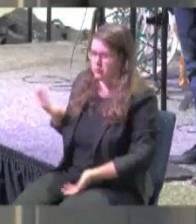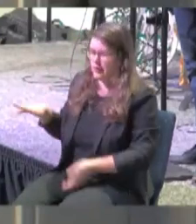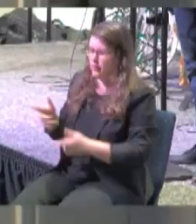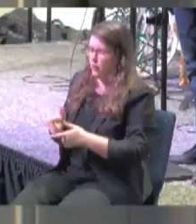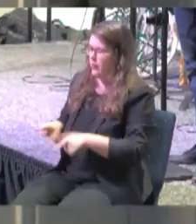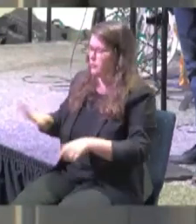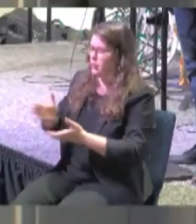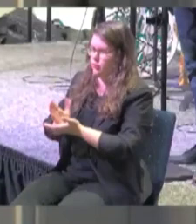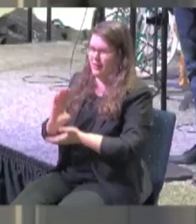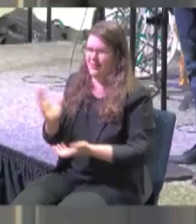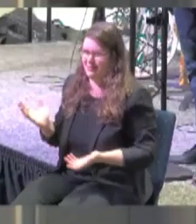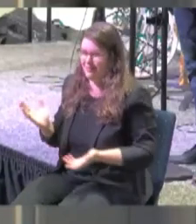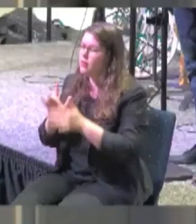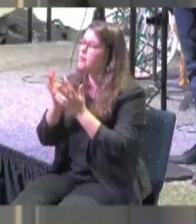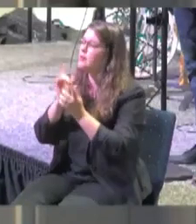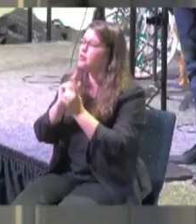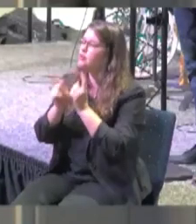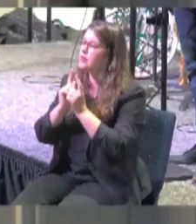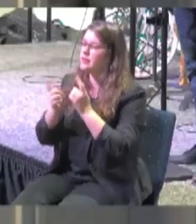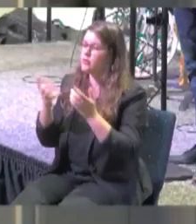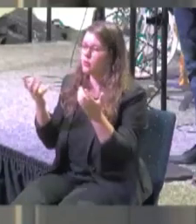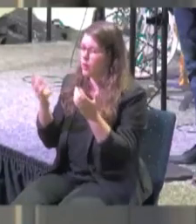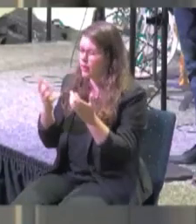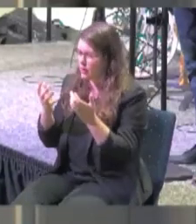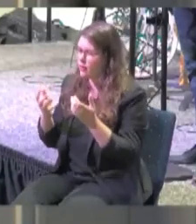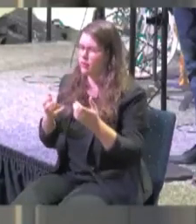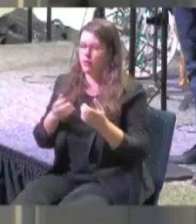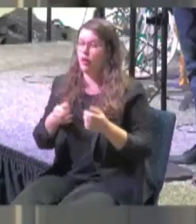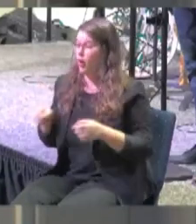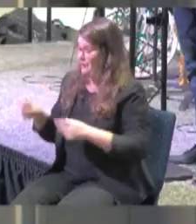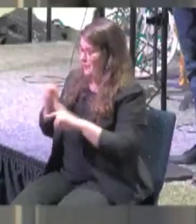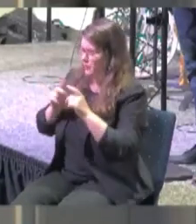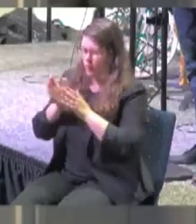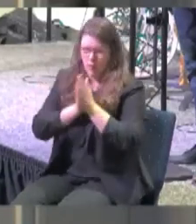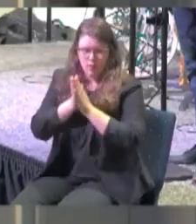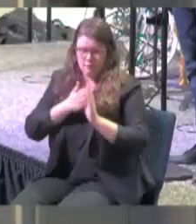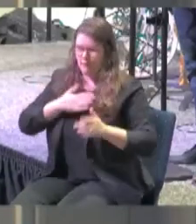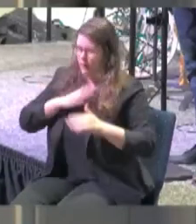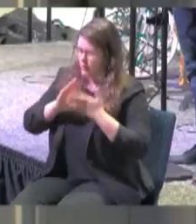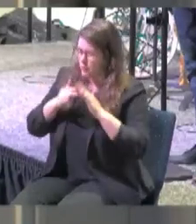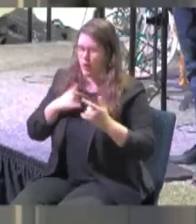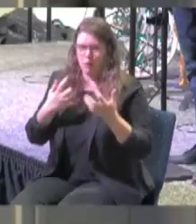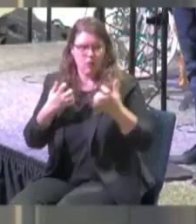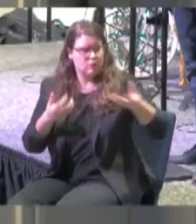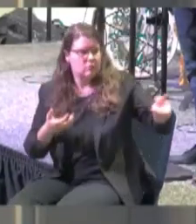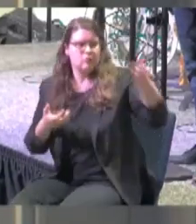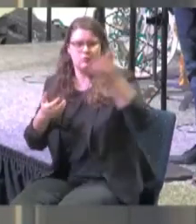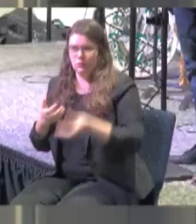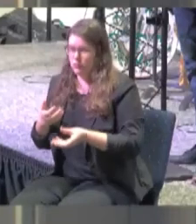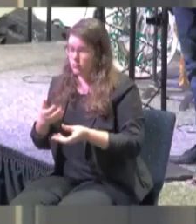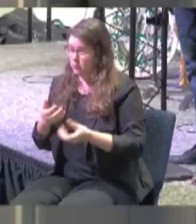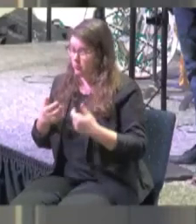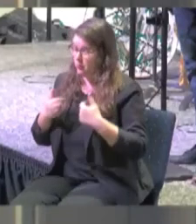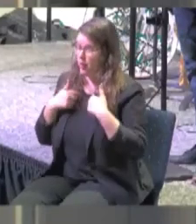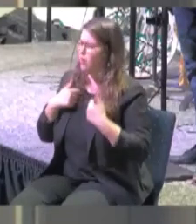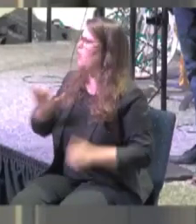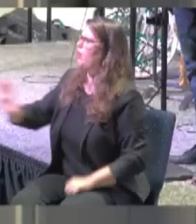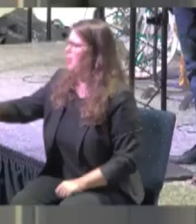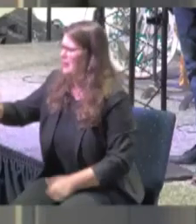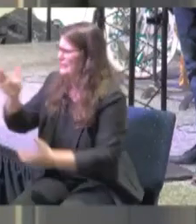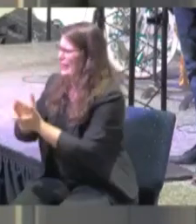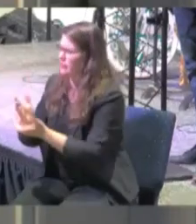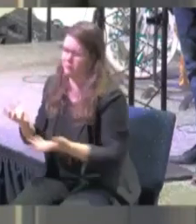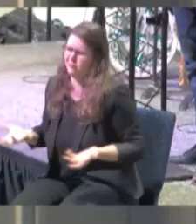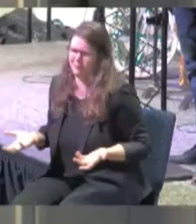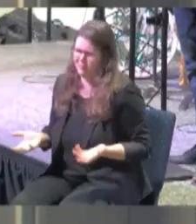should above all be a matter of importation. That if people feel they want to do it for their own community, who am I to even express an opinion?